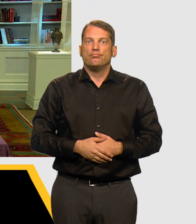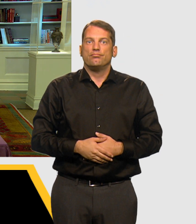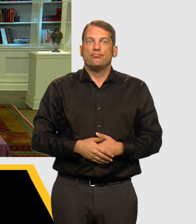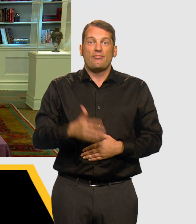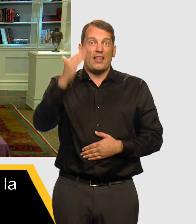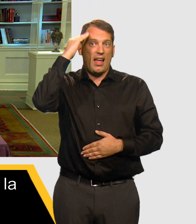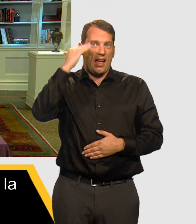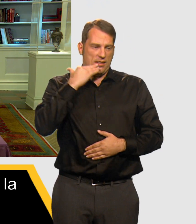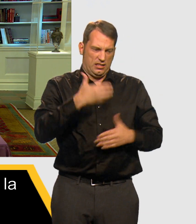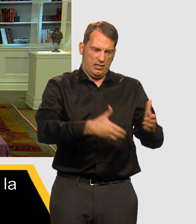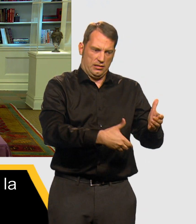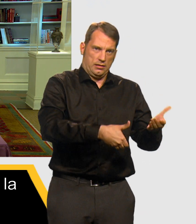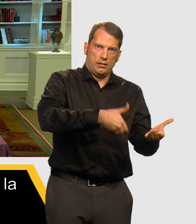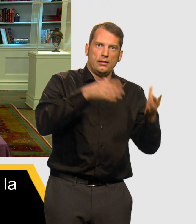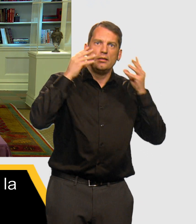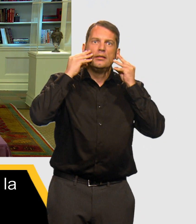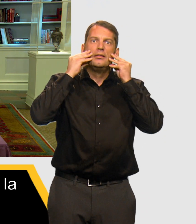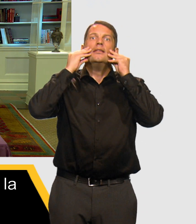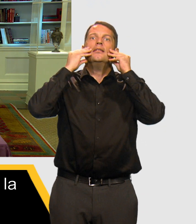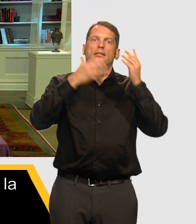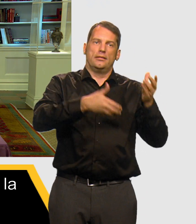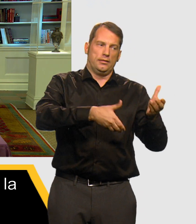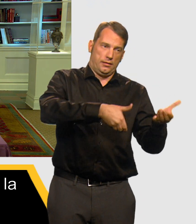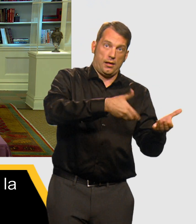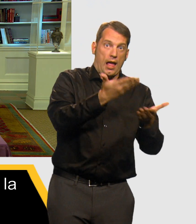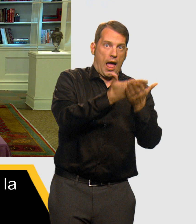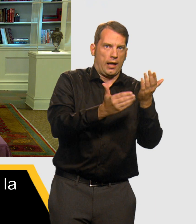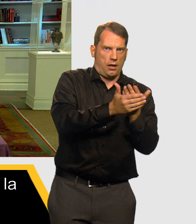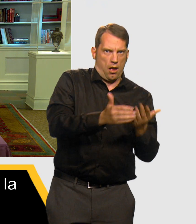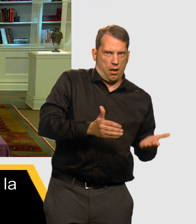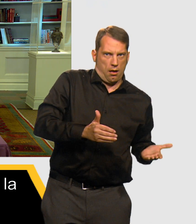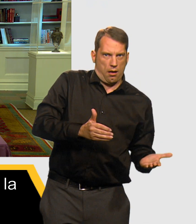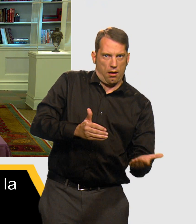Tilt the person's head back while placing a hand under the back of their neck.